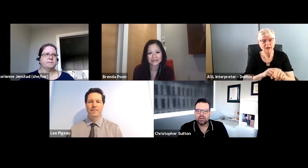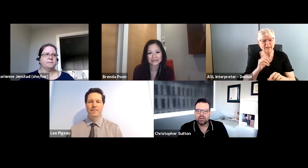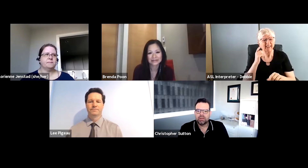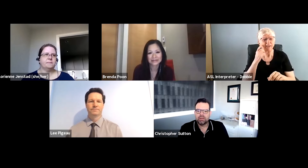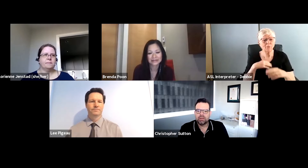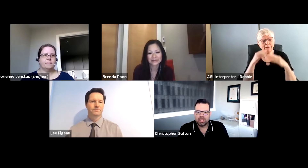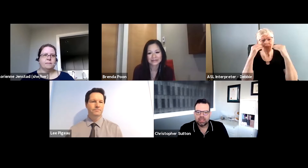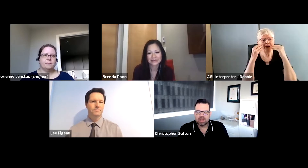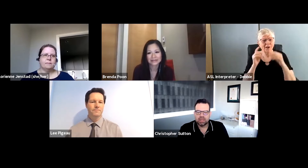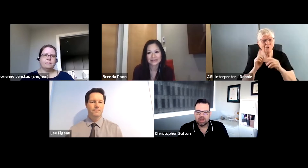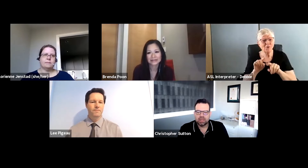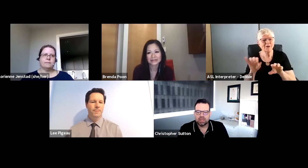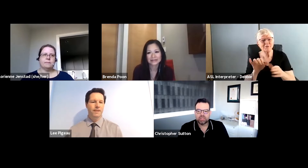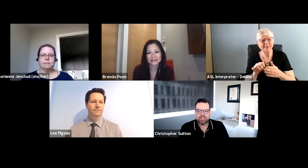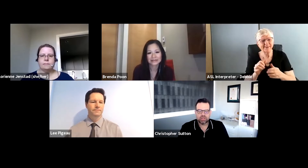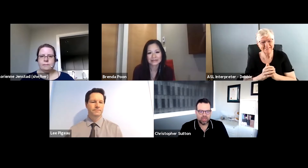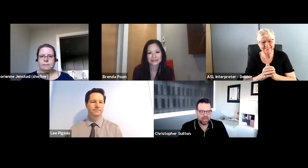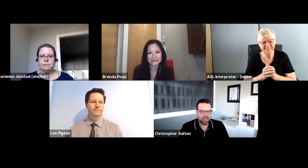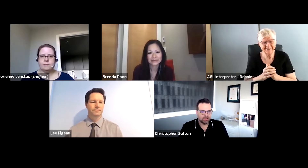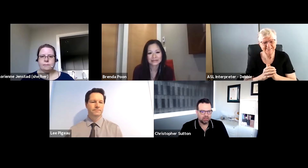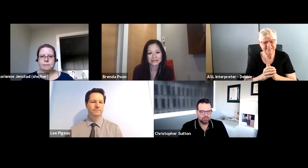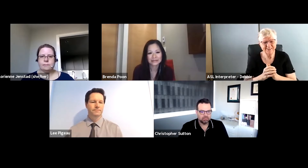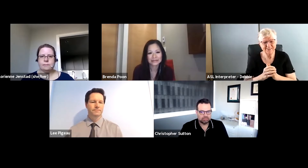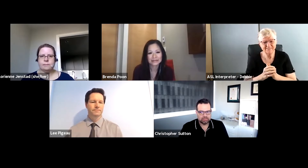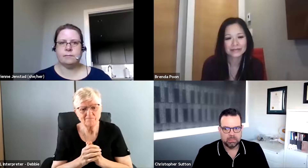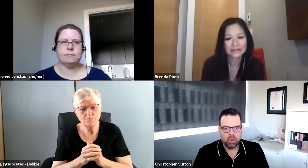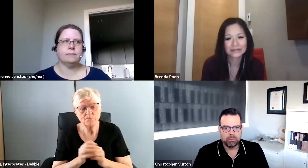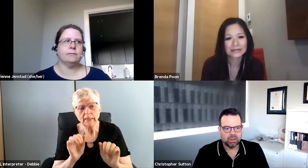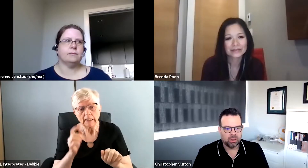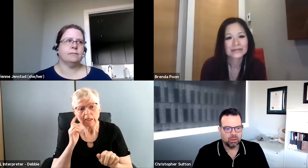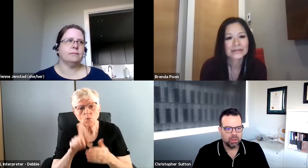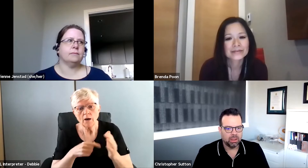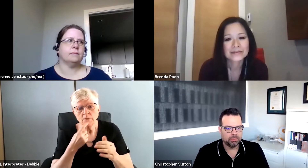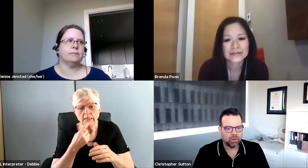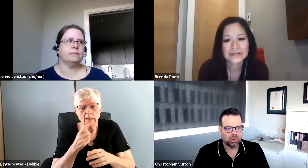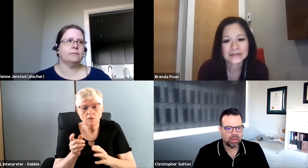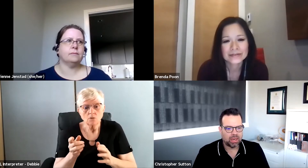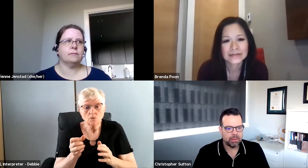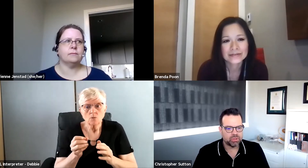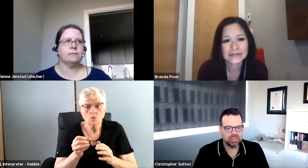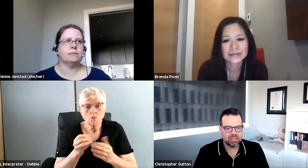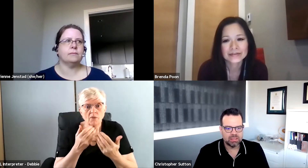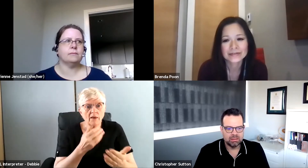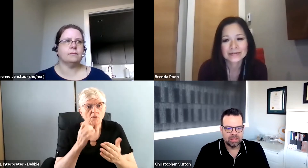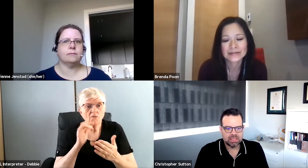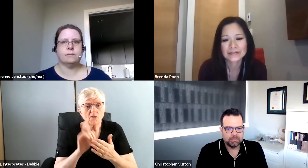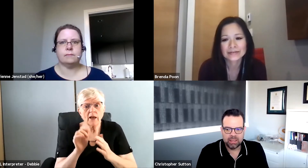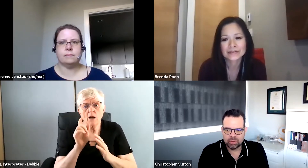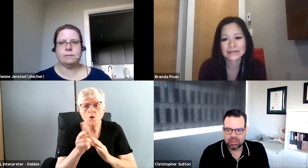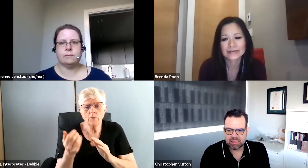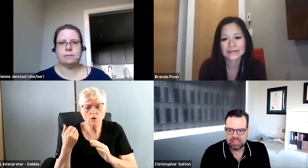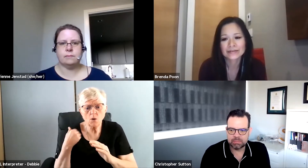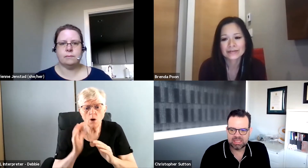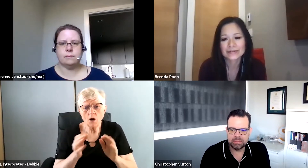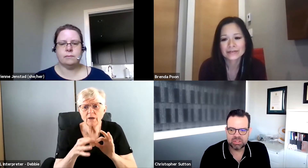Well, thank you for that. And we just actually had a moment ago, our captions